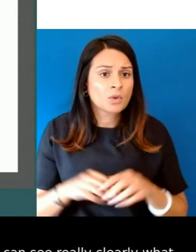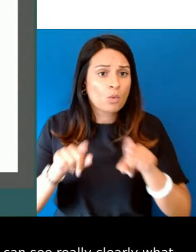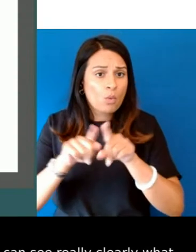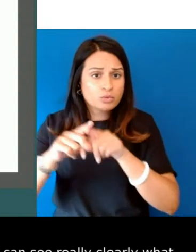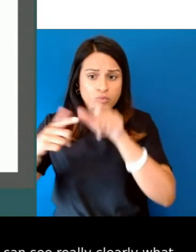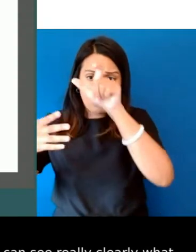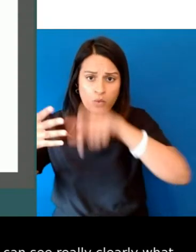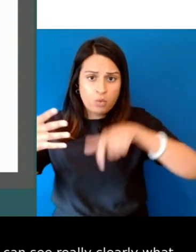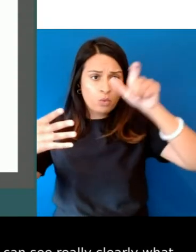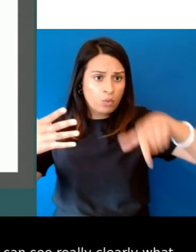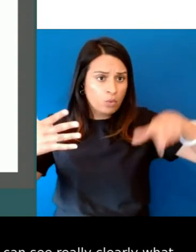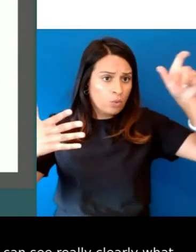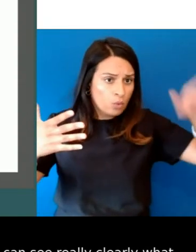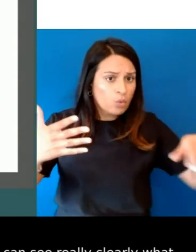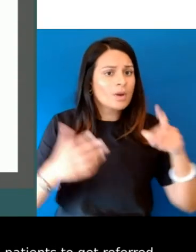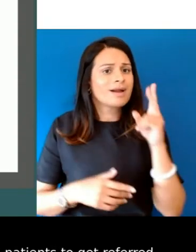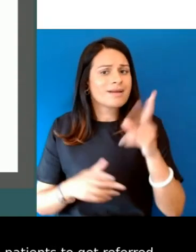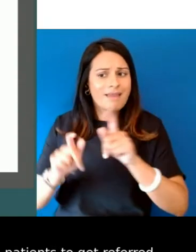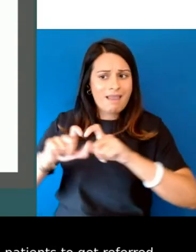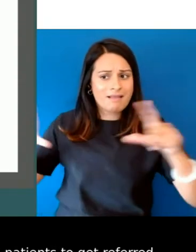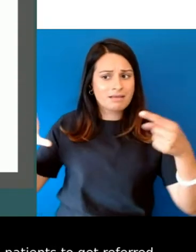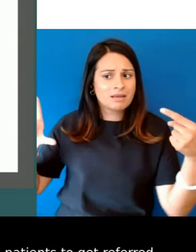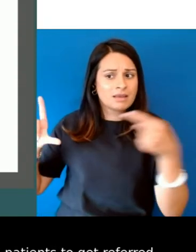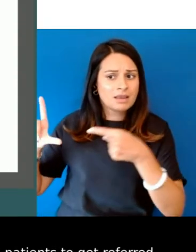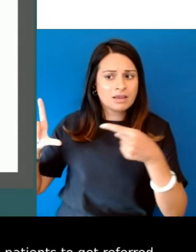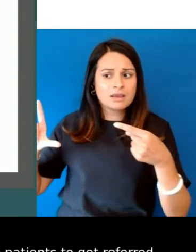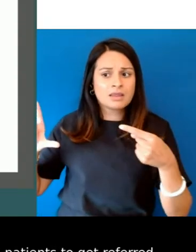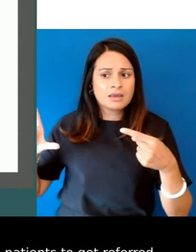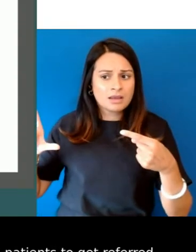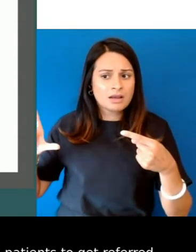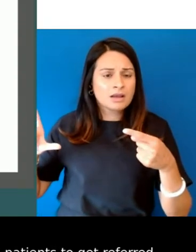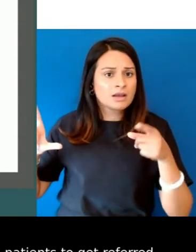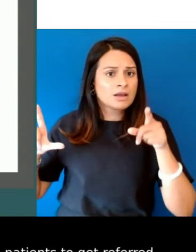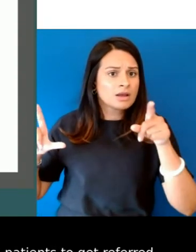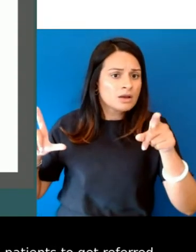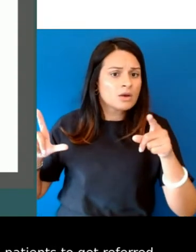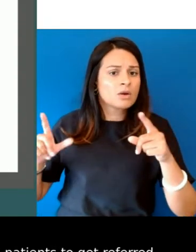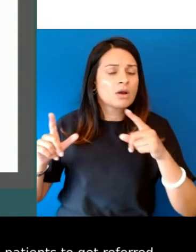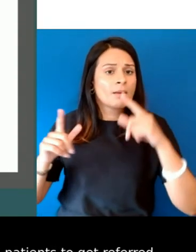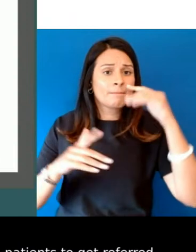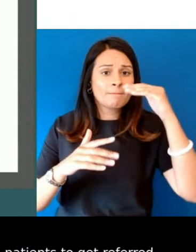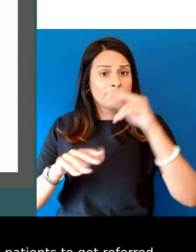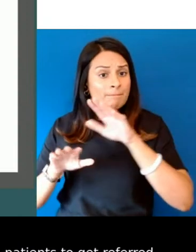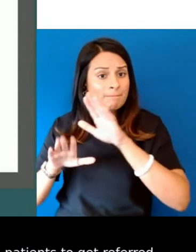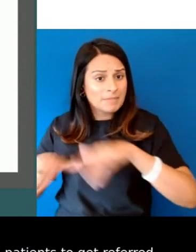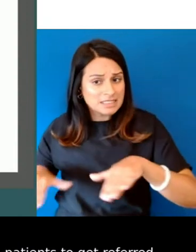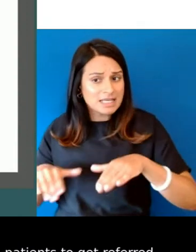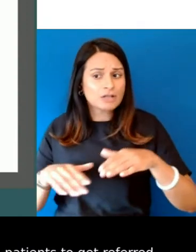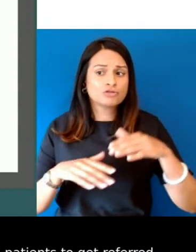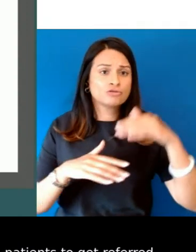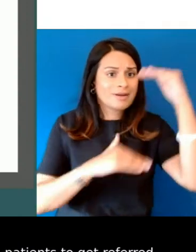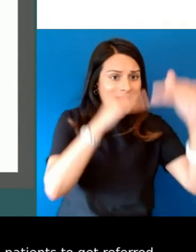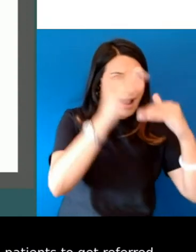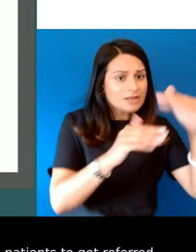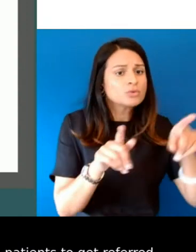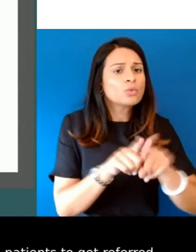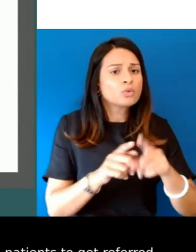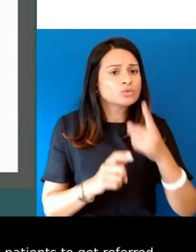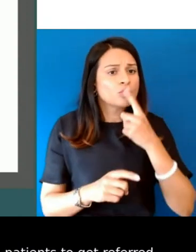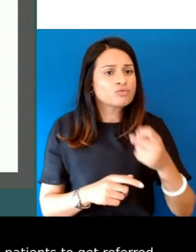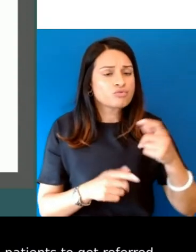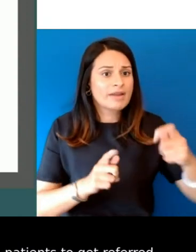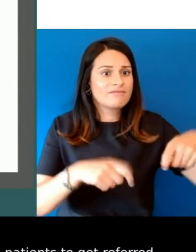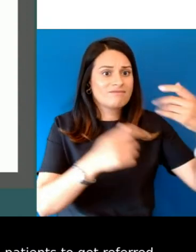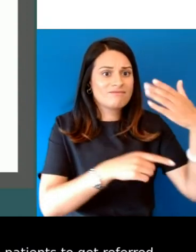and then again just it breaks down into pediatrics adults and also red flags for urgent referrals so i roughly